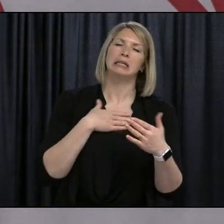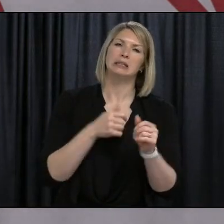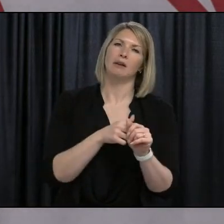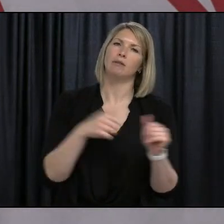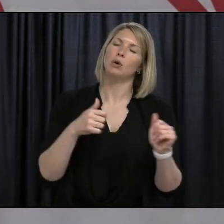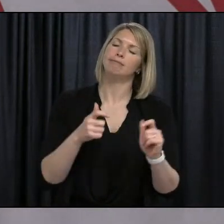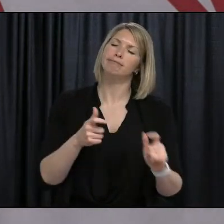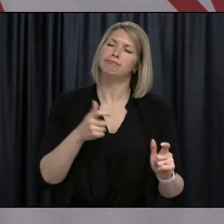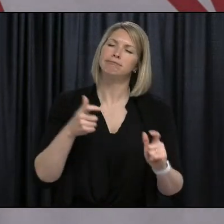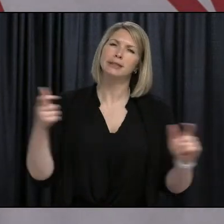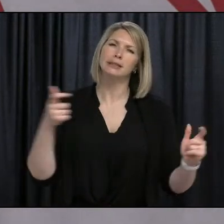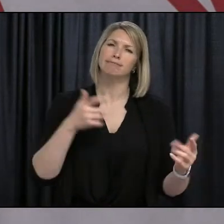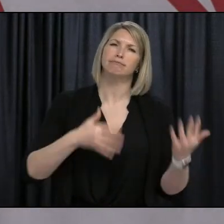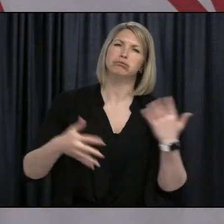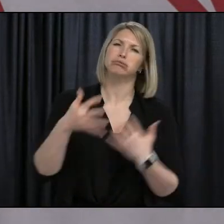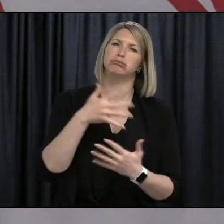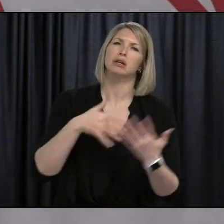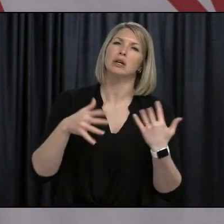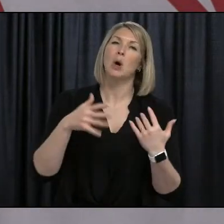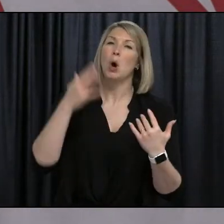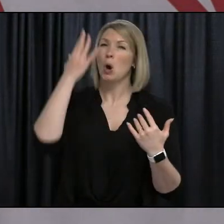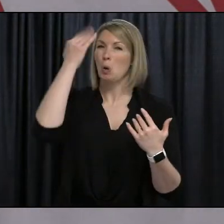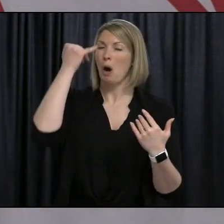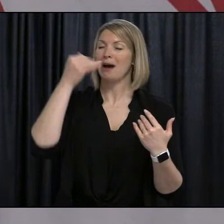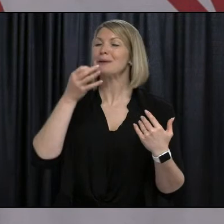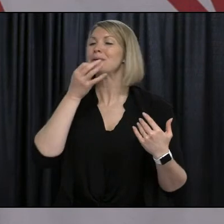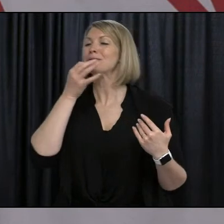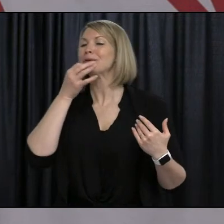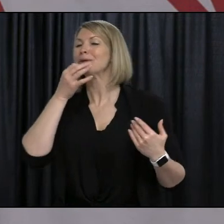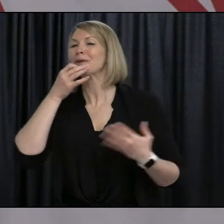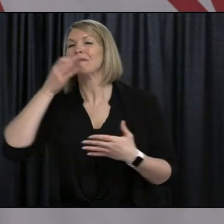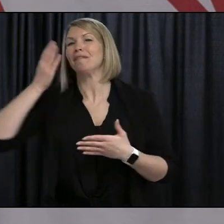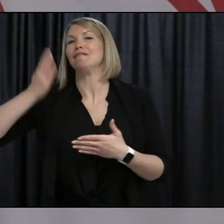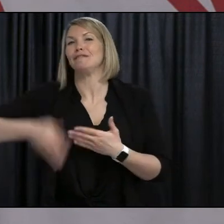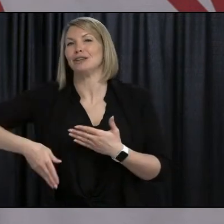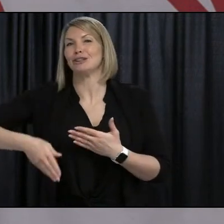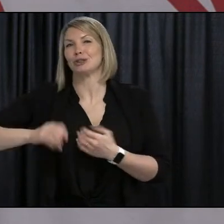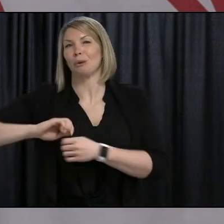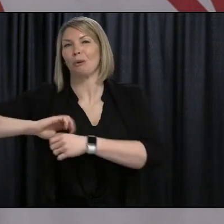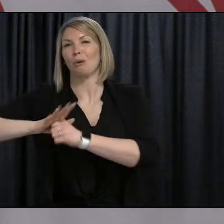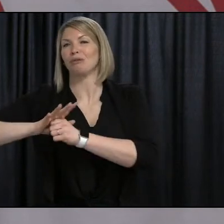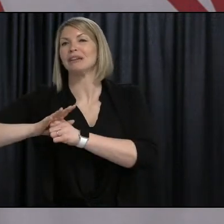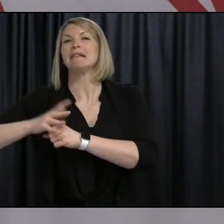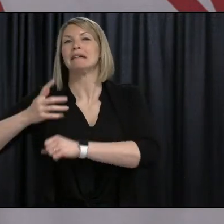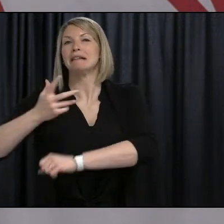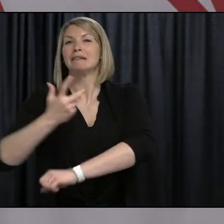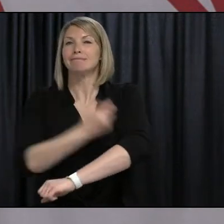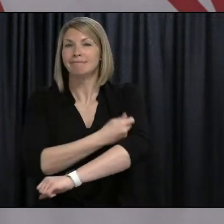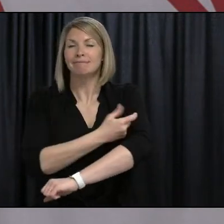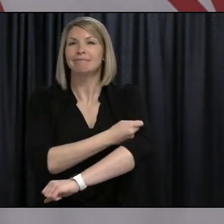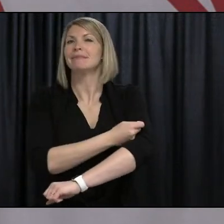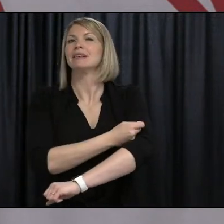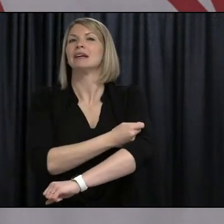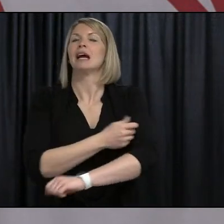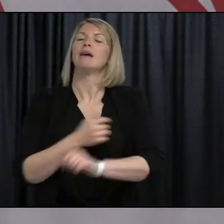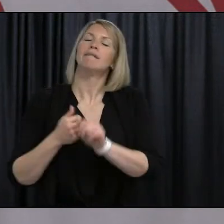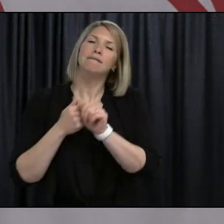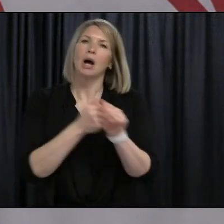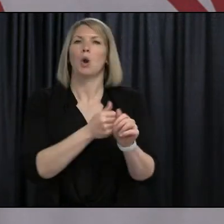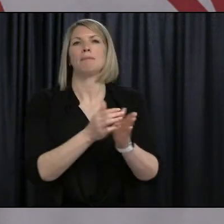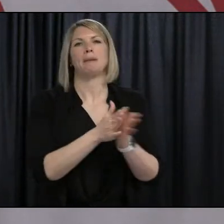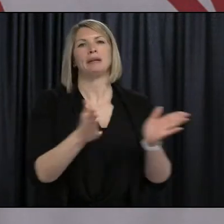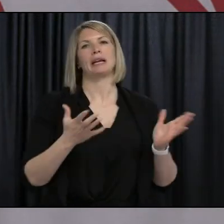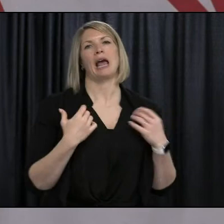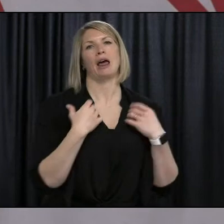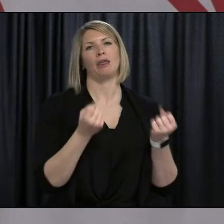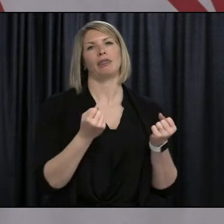We're almost there, and please continue to do your part and follow Dr. Fitzgerald and her team's guidelines, and we will get through this.